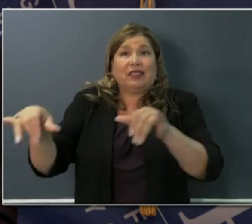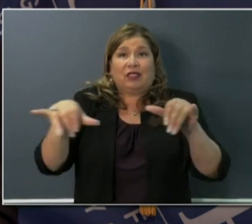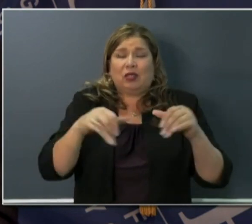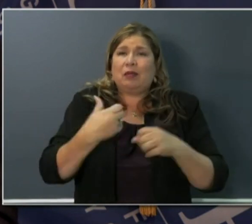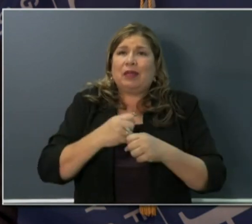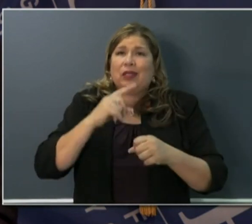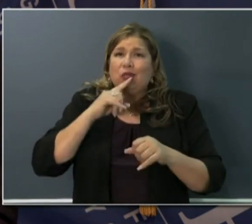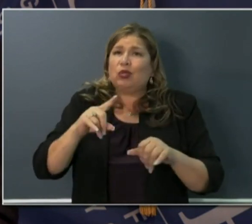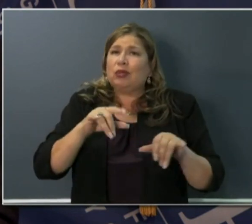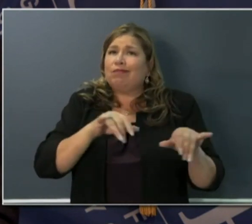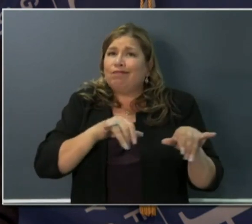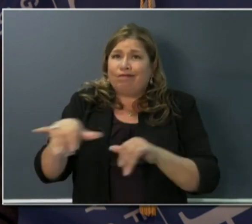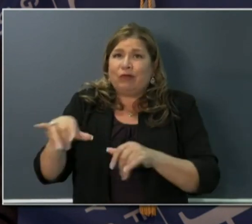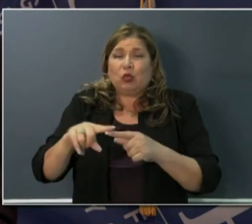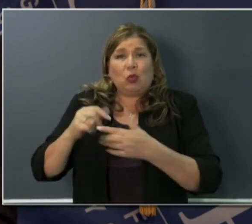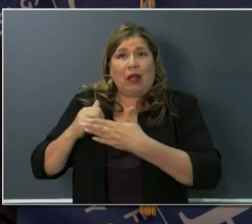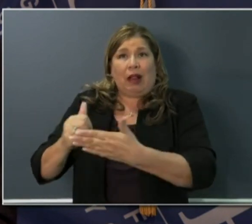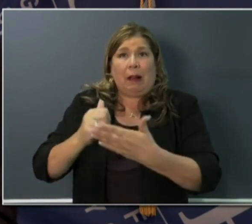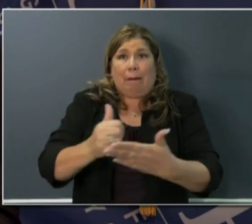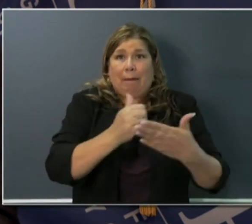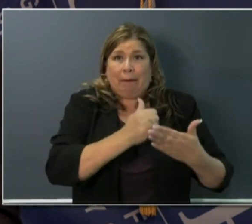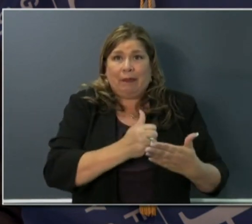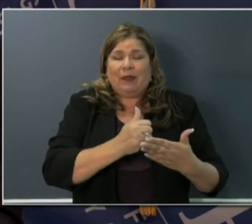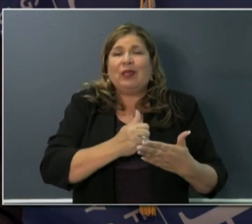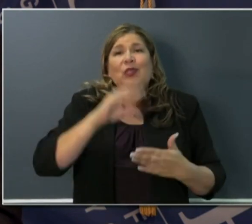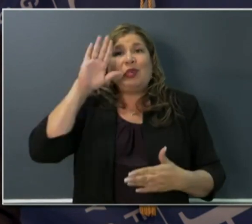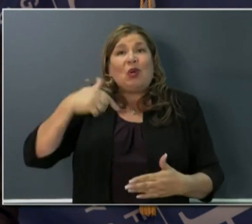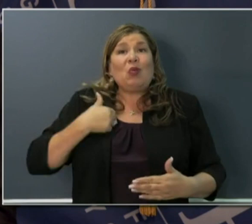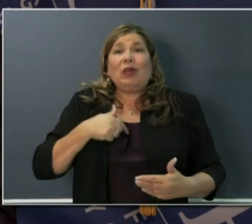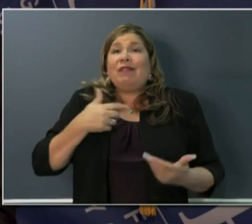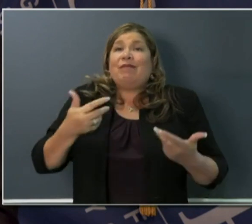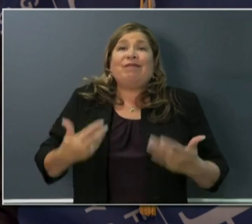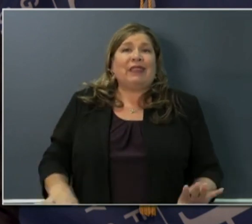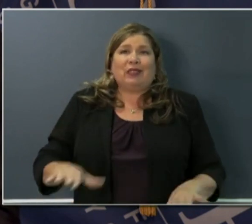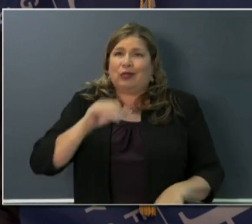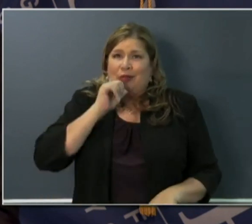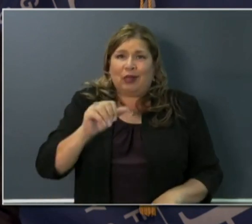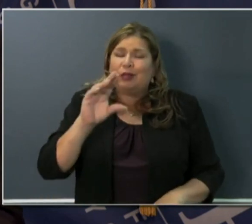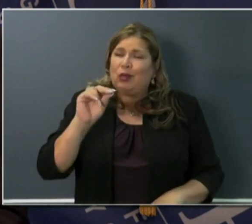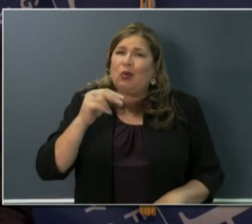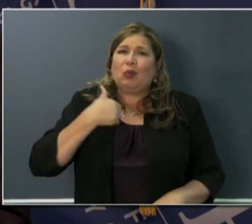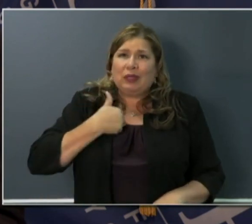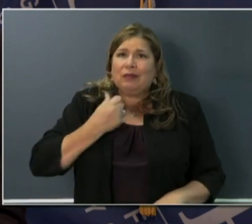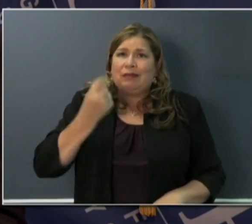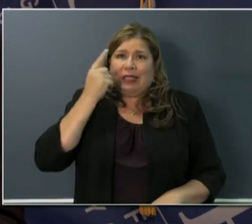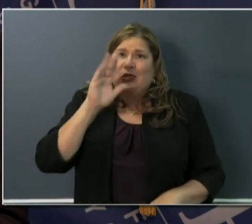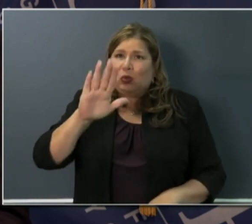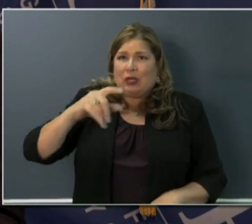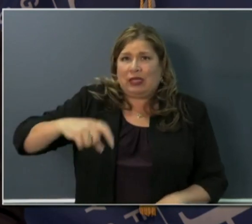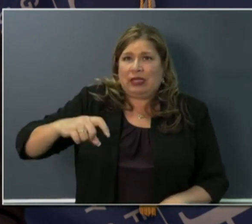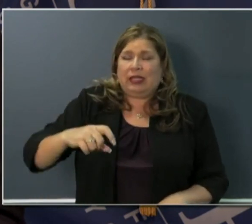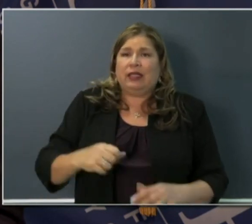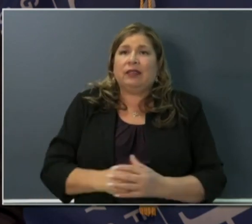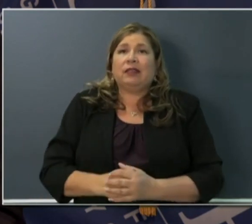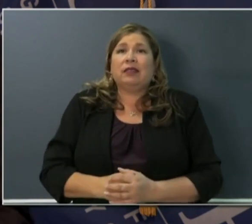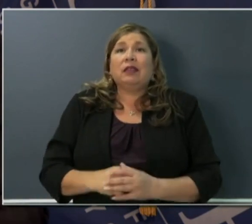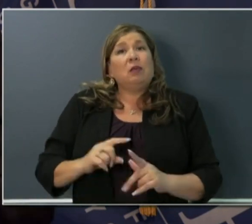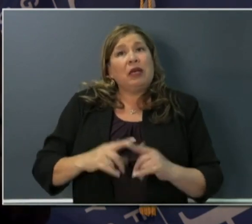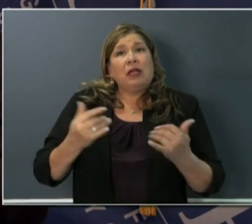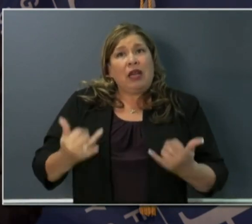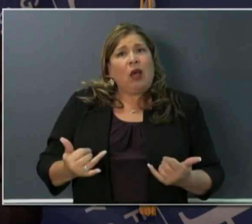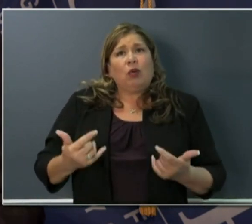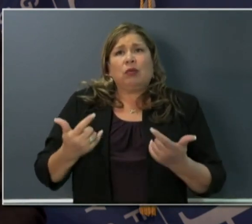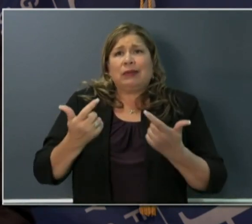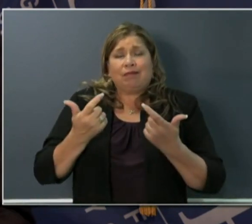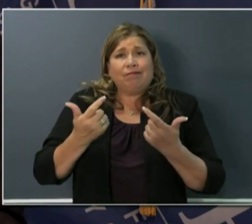consistency to help you as well. So know the job is not done. We're not naive, but we think this is a significant announcement. It's not just